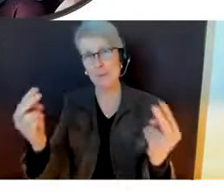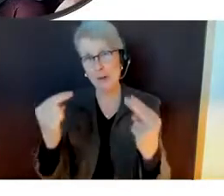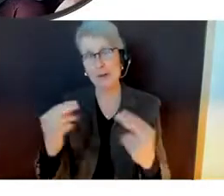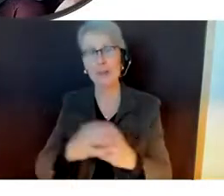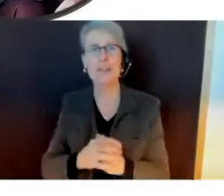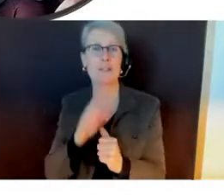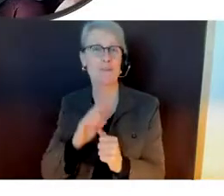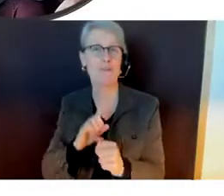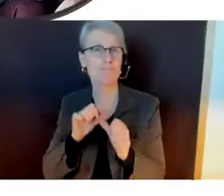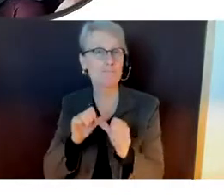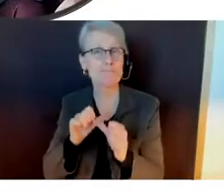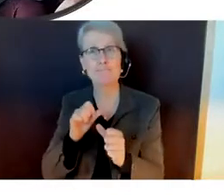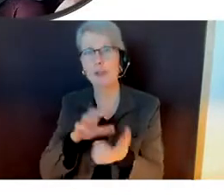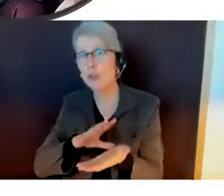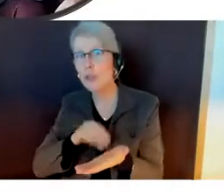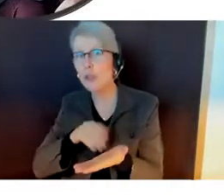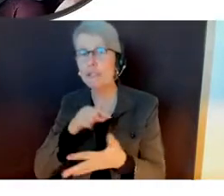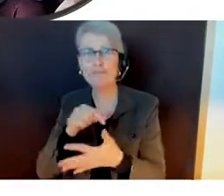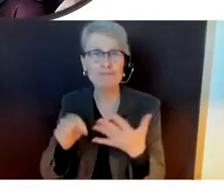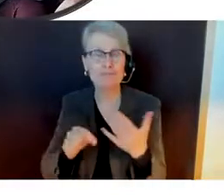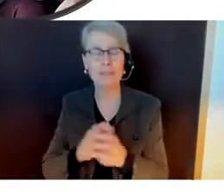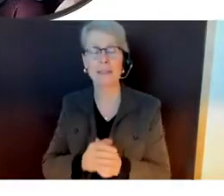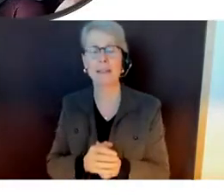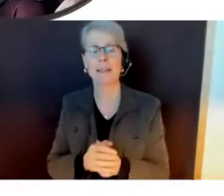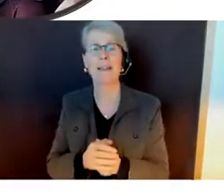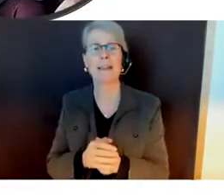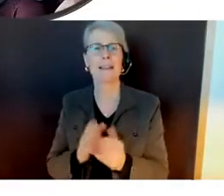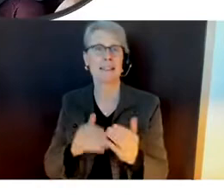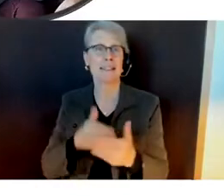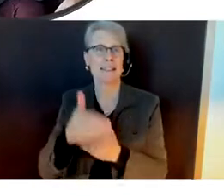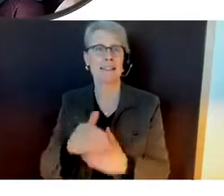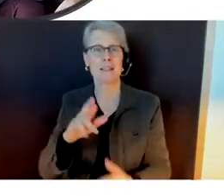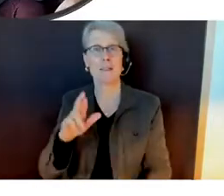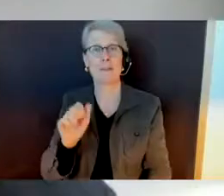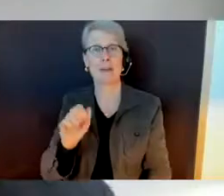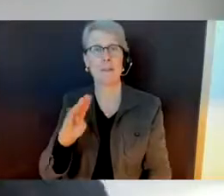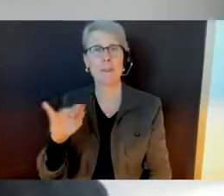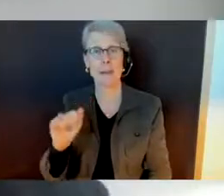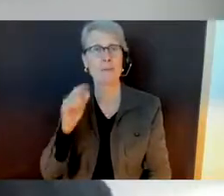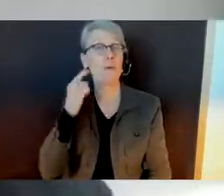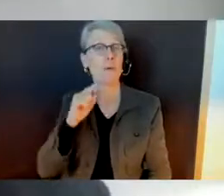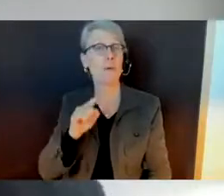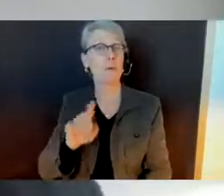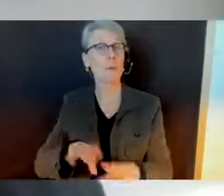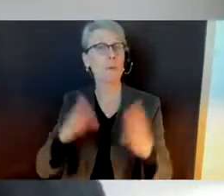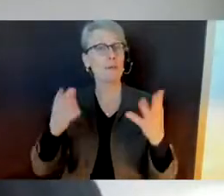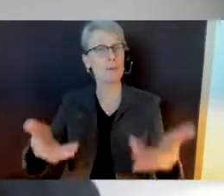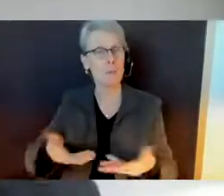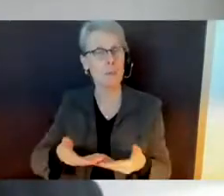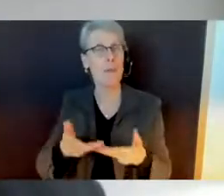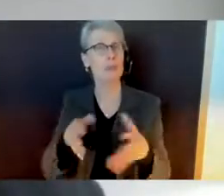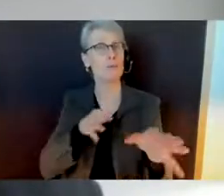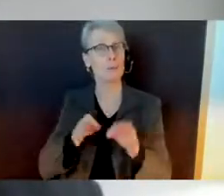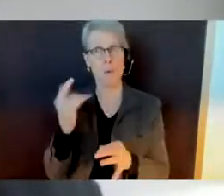being a part of the ongoing learning series. And at this point, I'm going to invite Rabia to welcome everyone and give